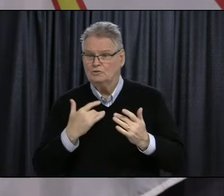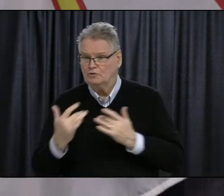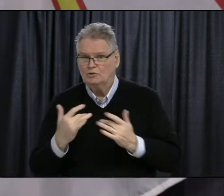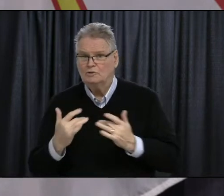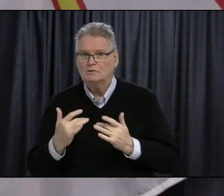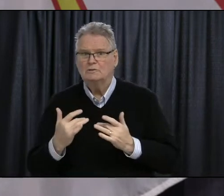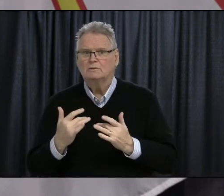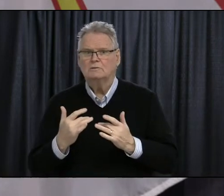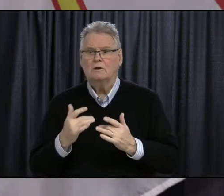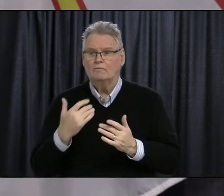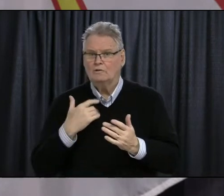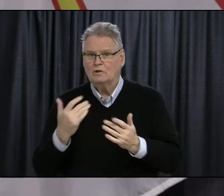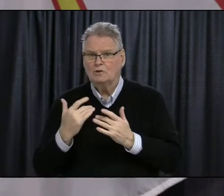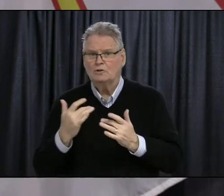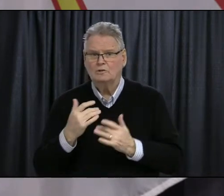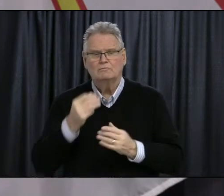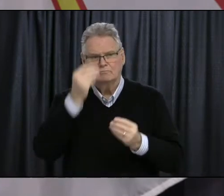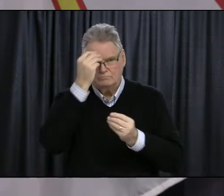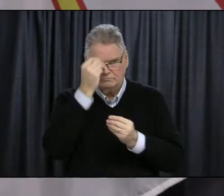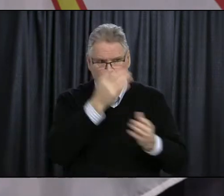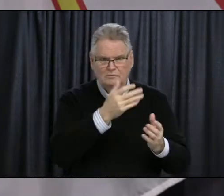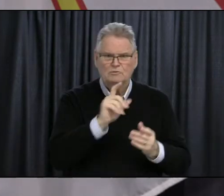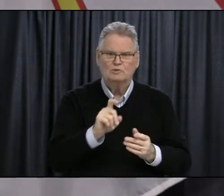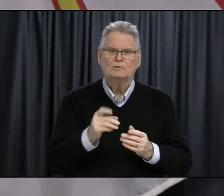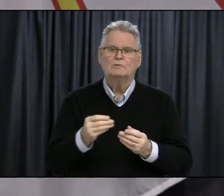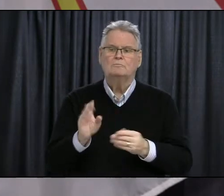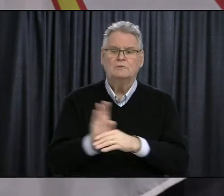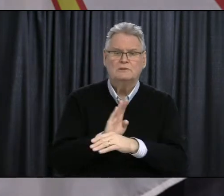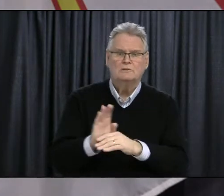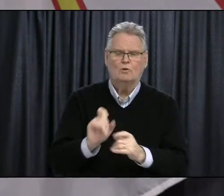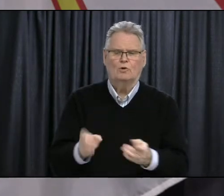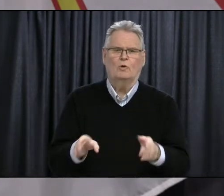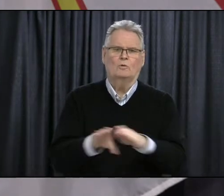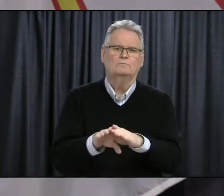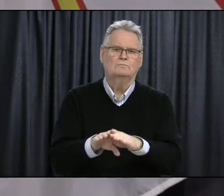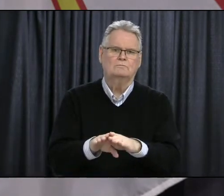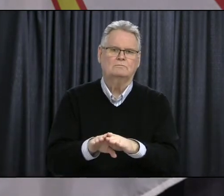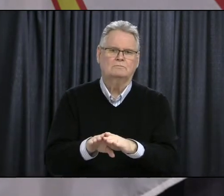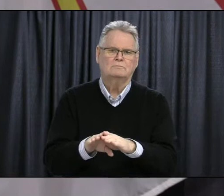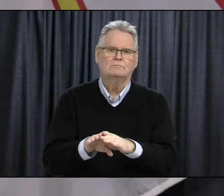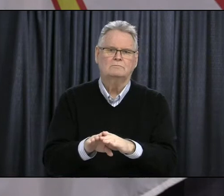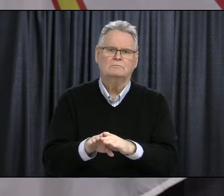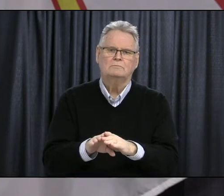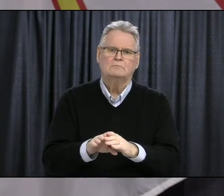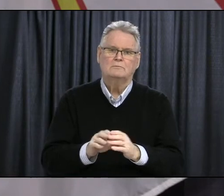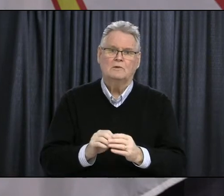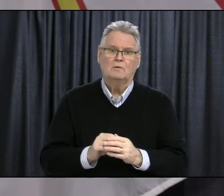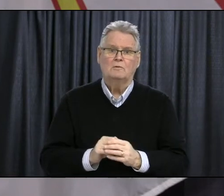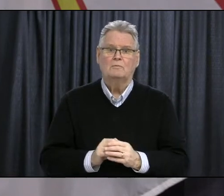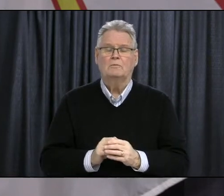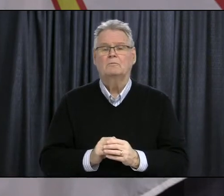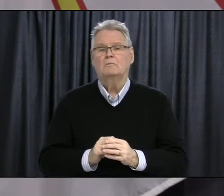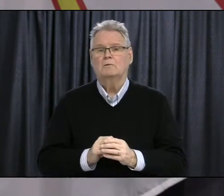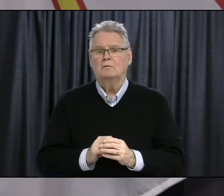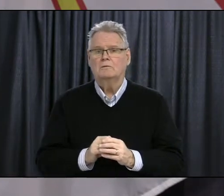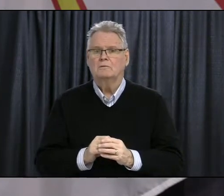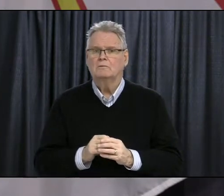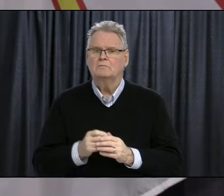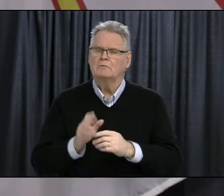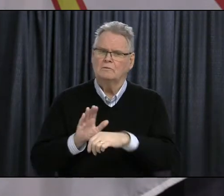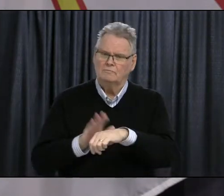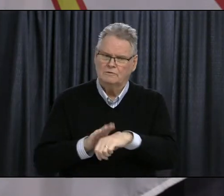health. So if they felt there was any need to do that, contacts had to be isolating or anything like that, they certainly would have